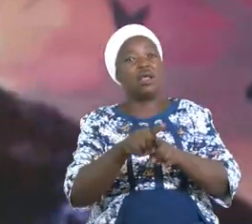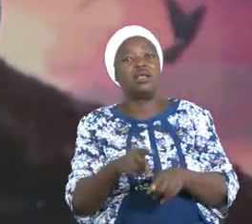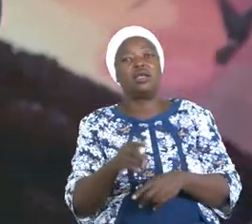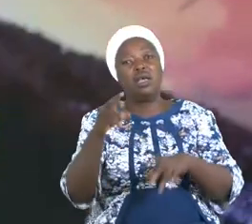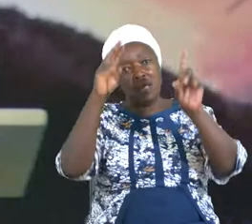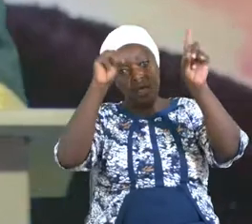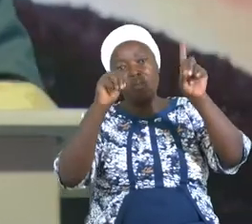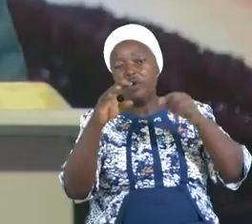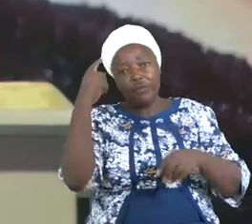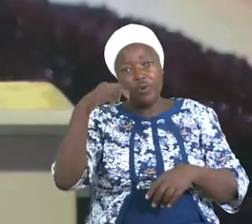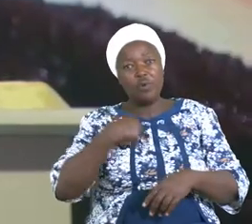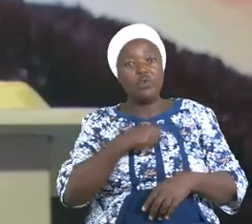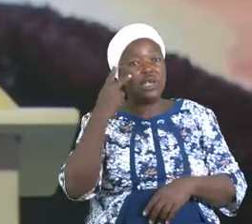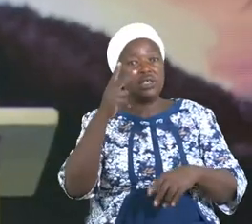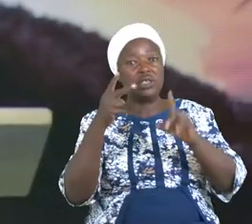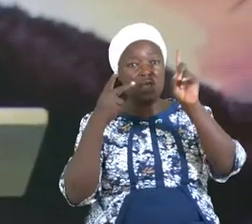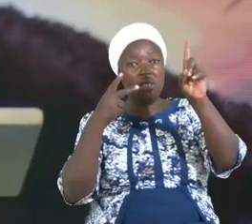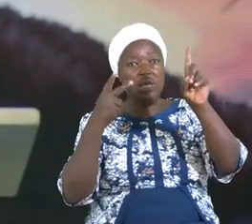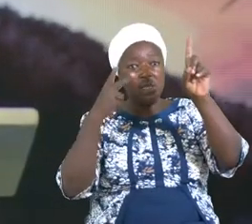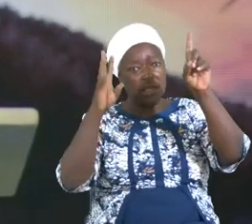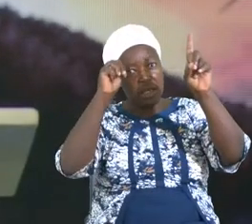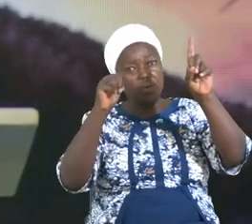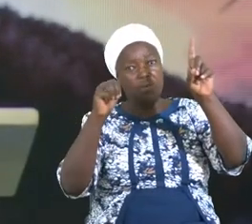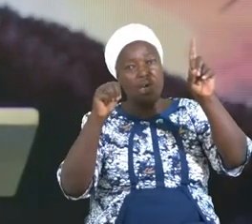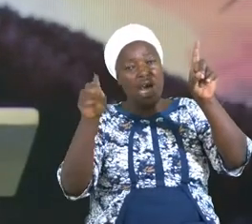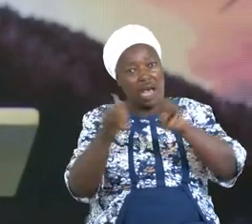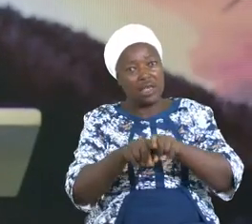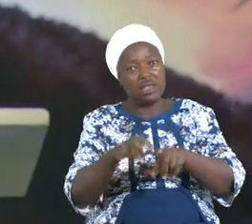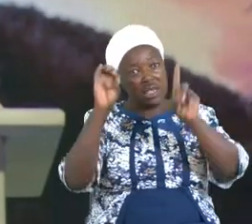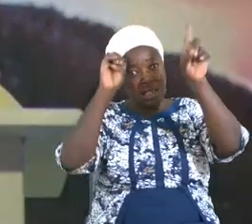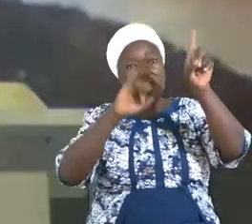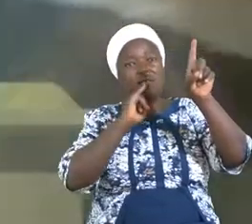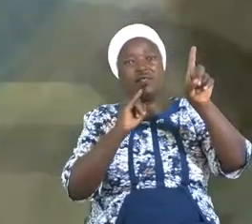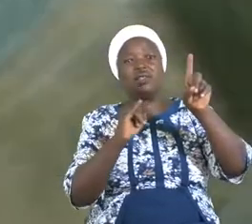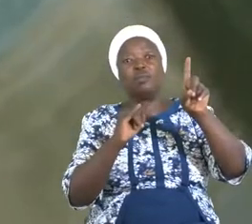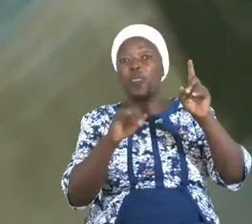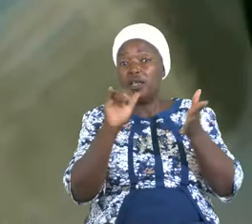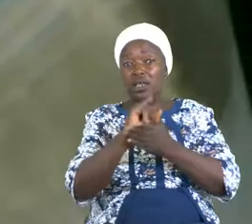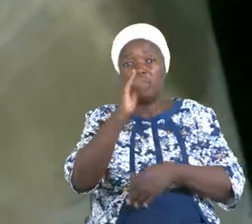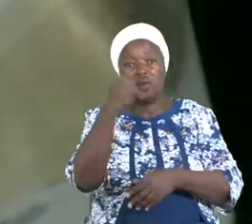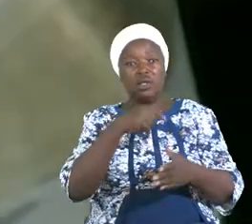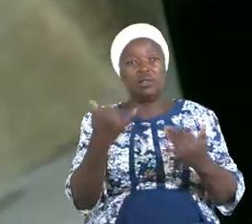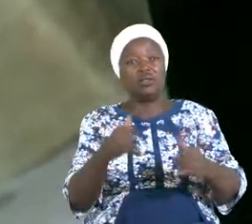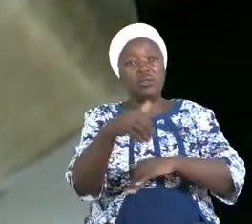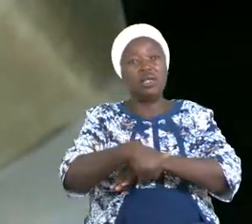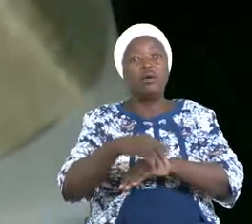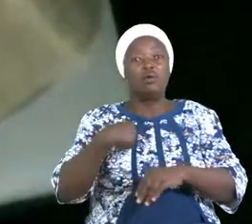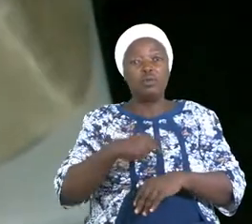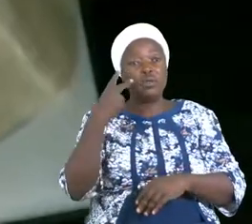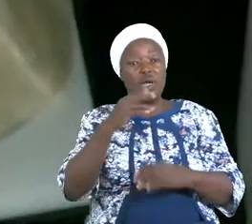shall see him as he is. That's why tonight we come to